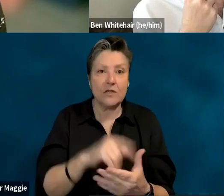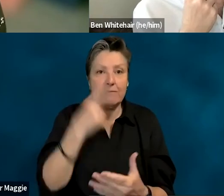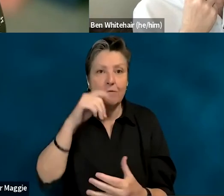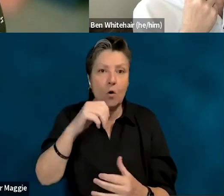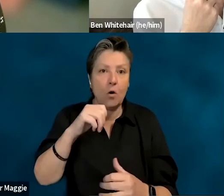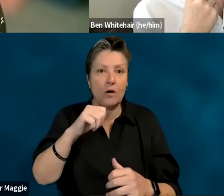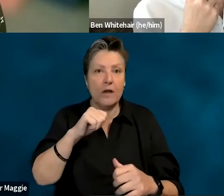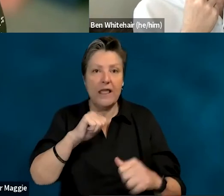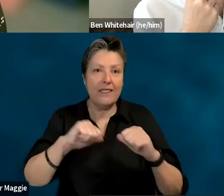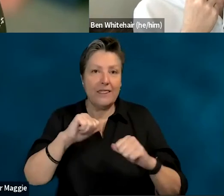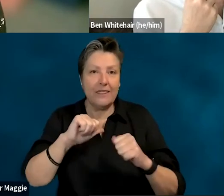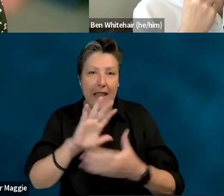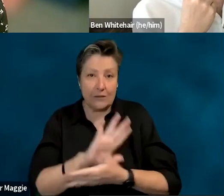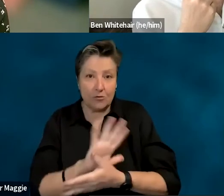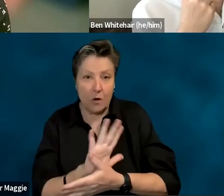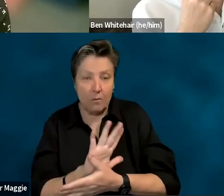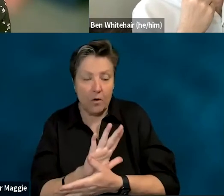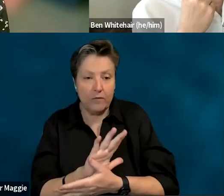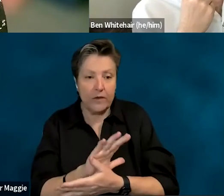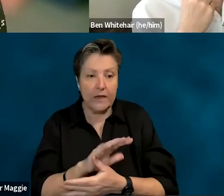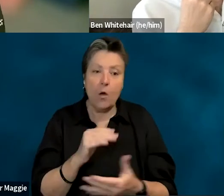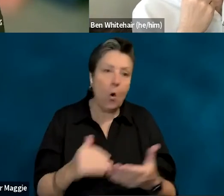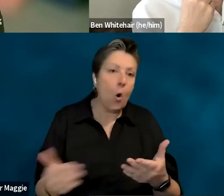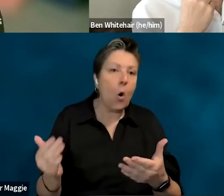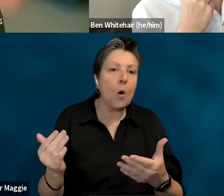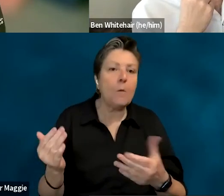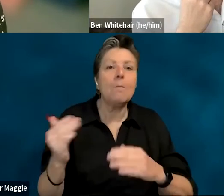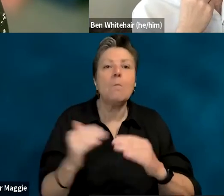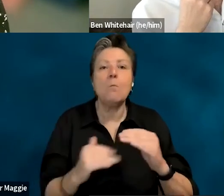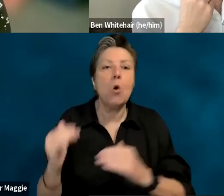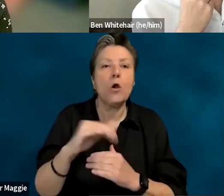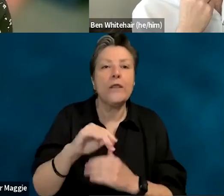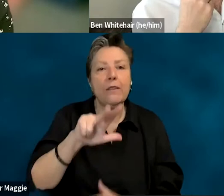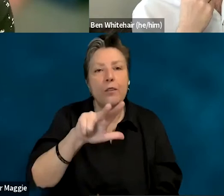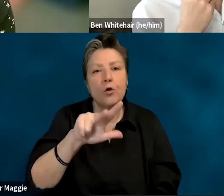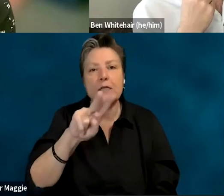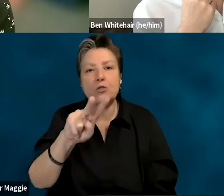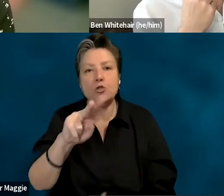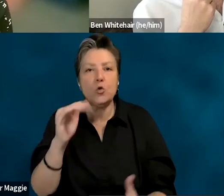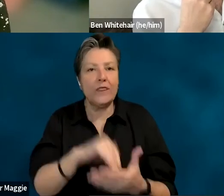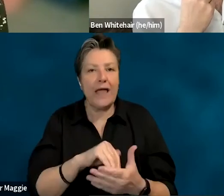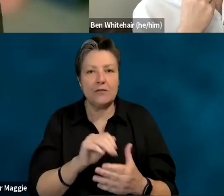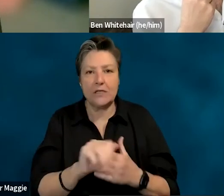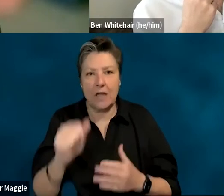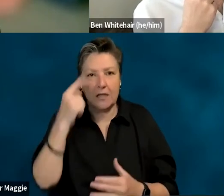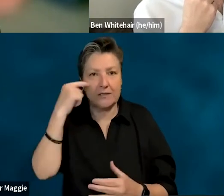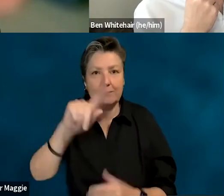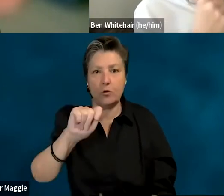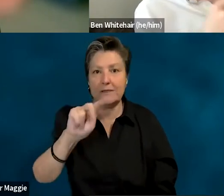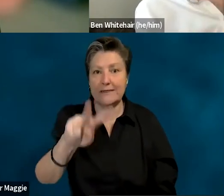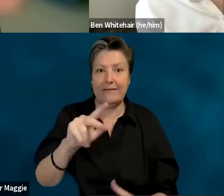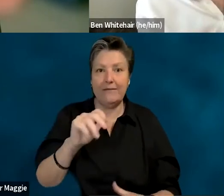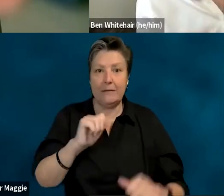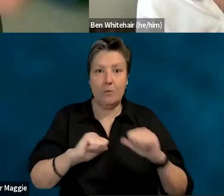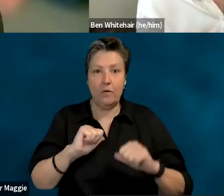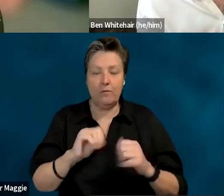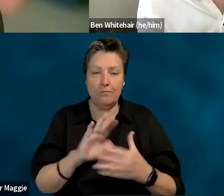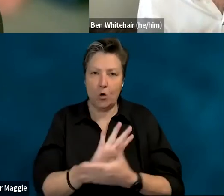than $32,000 for an episode of TV or a TV movie, that's going to move you out of Schedule A and into Schedule